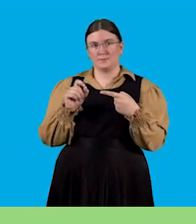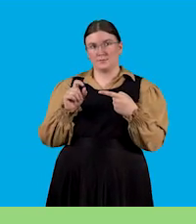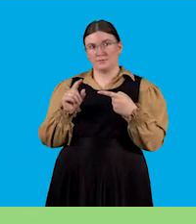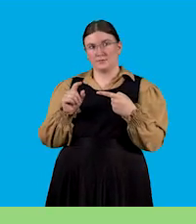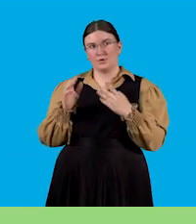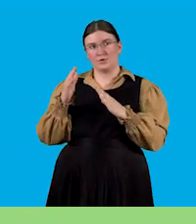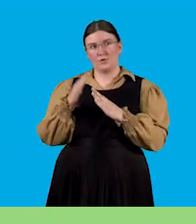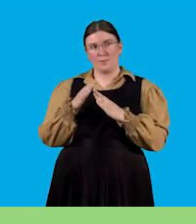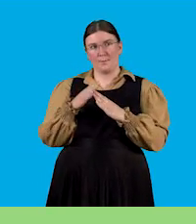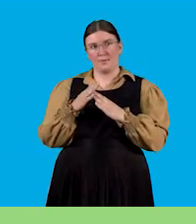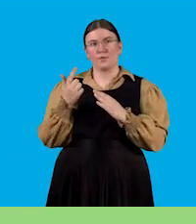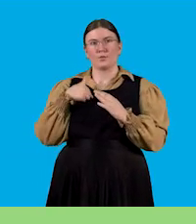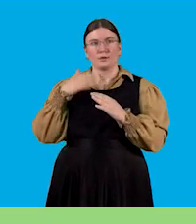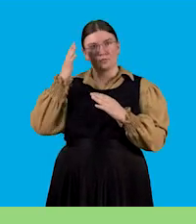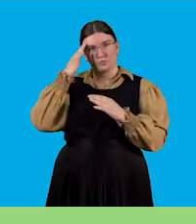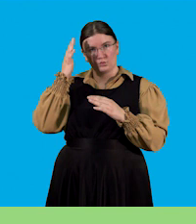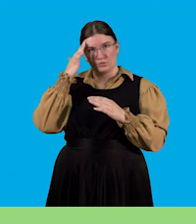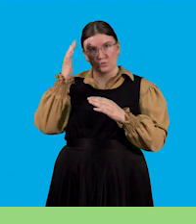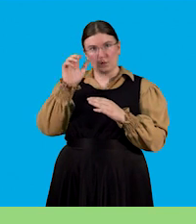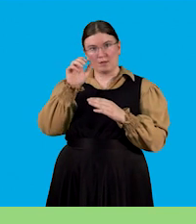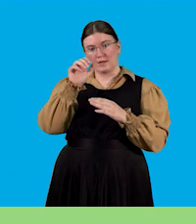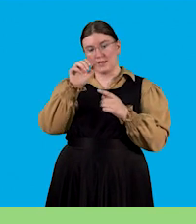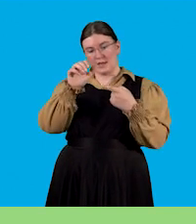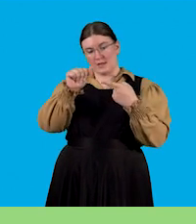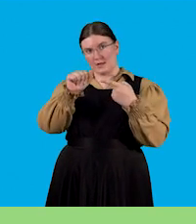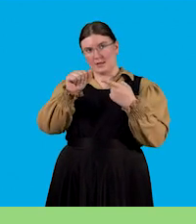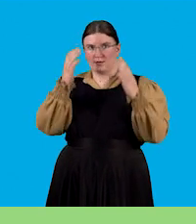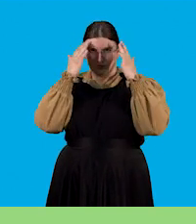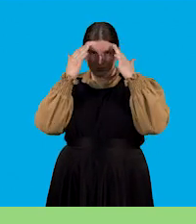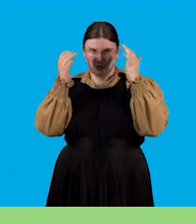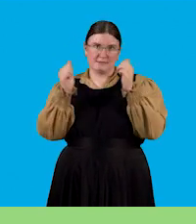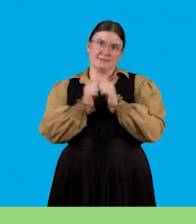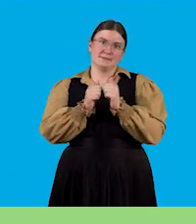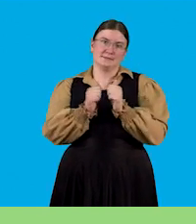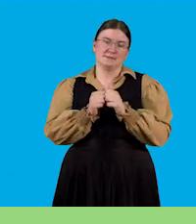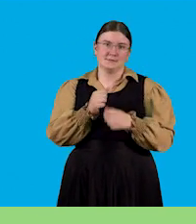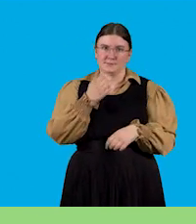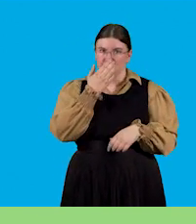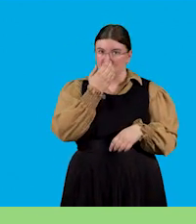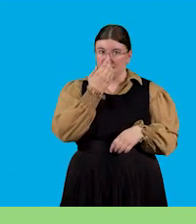top, covered by the skull. We know that A is the brain.